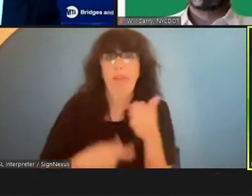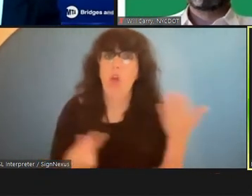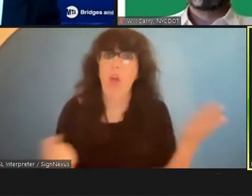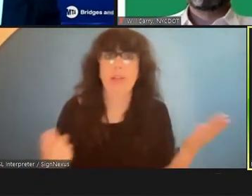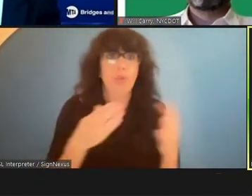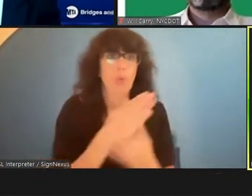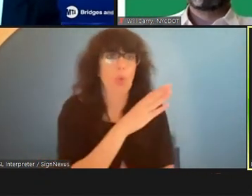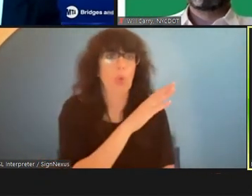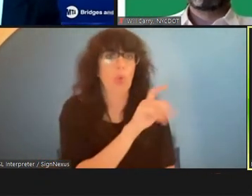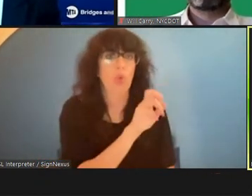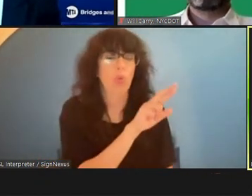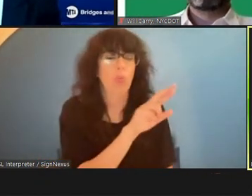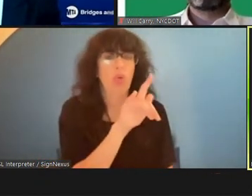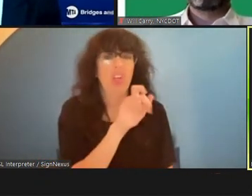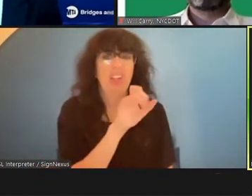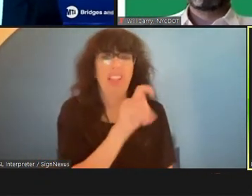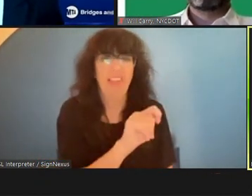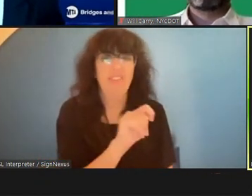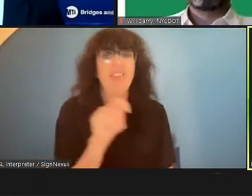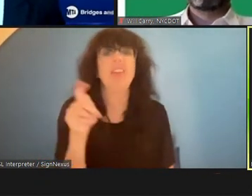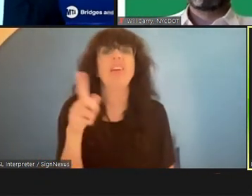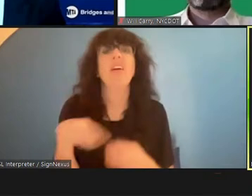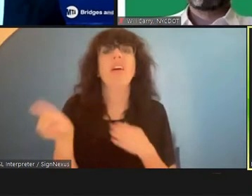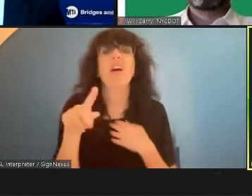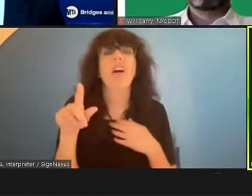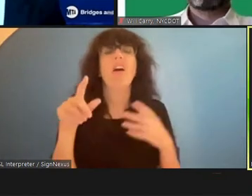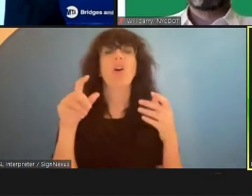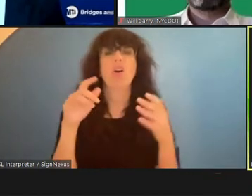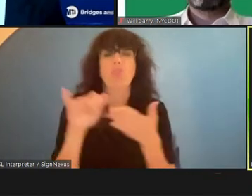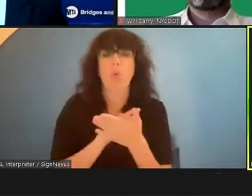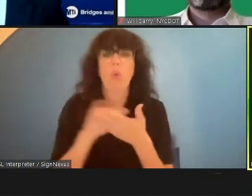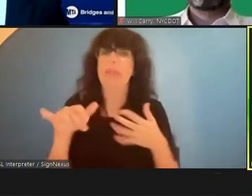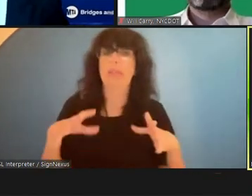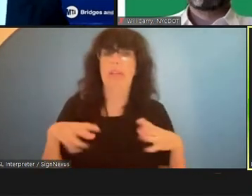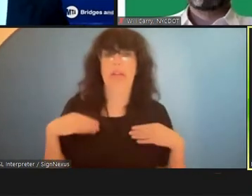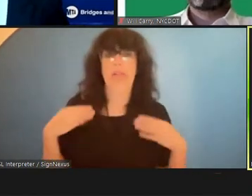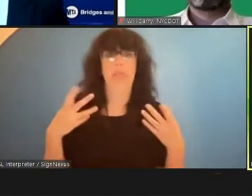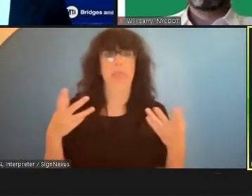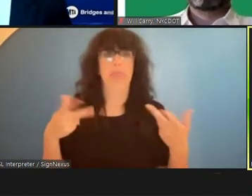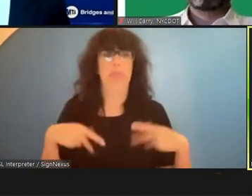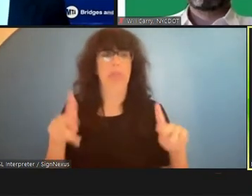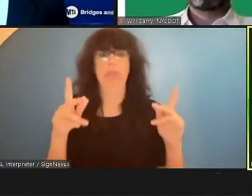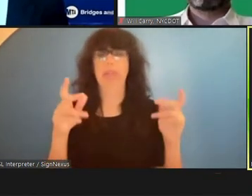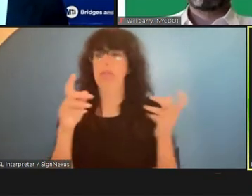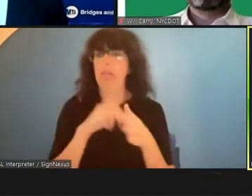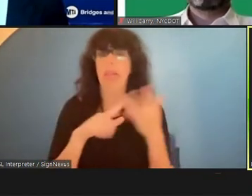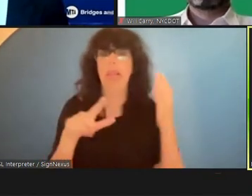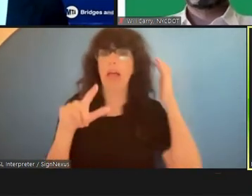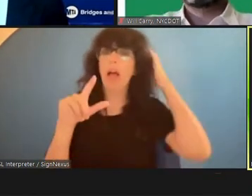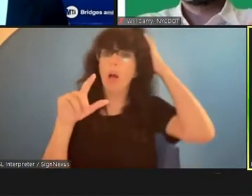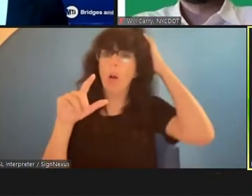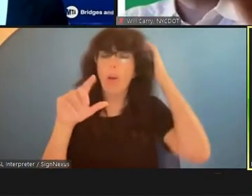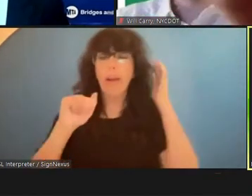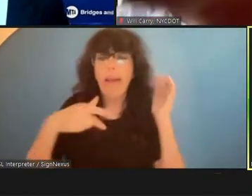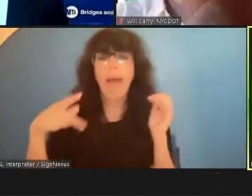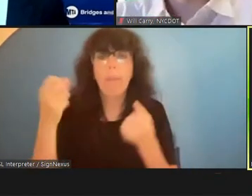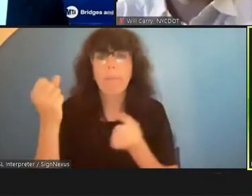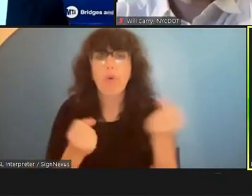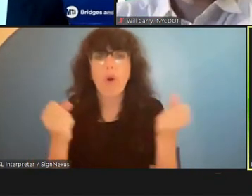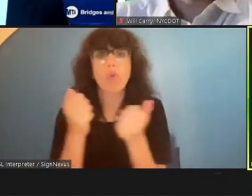permitted vast numbers of app cars without charging them for the privileges privilege to cruise this created